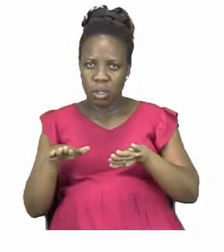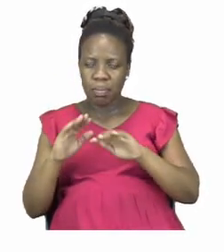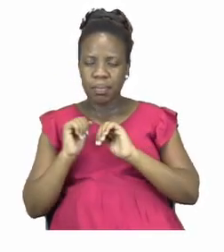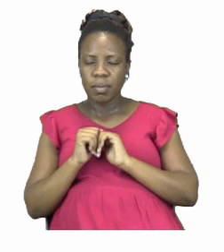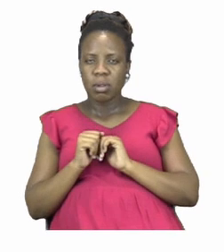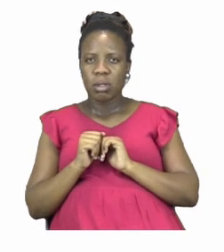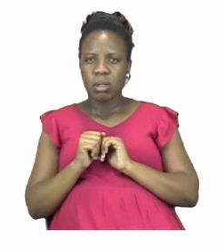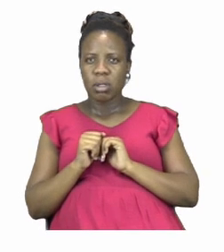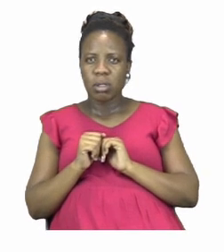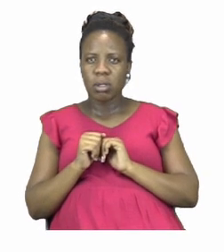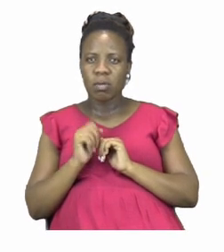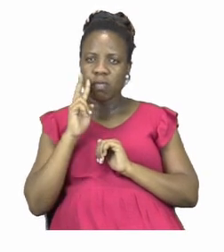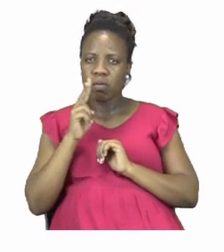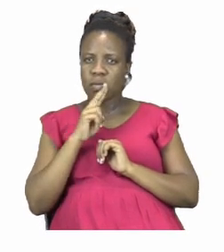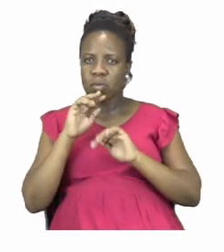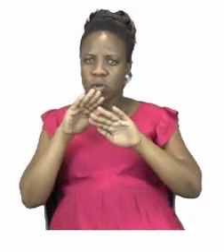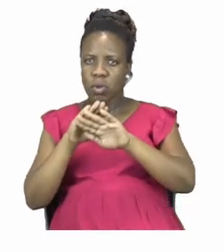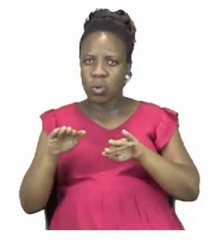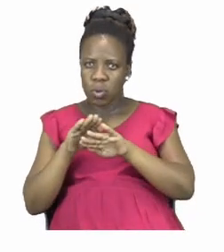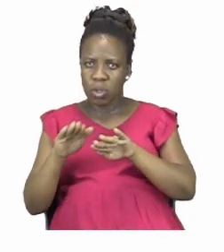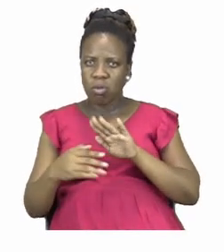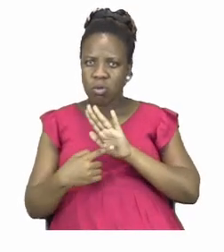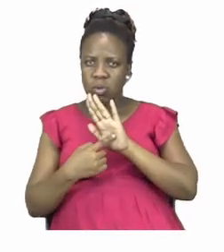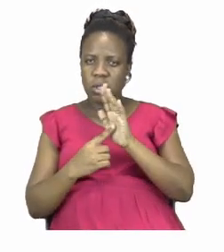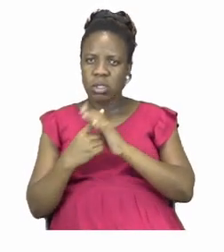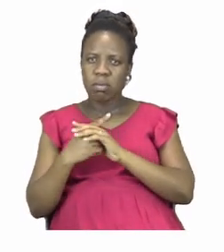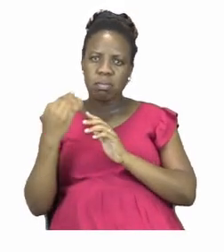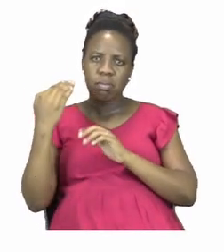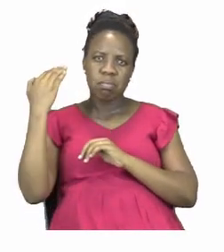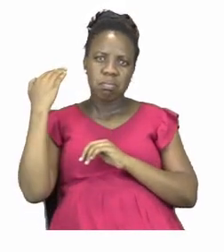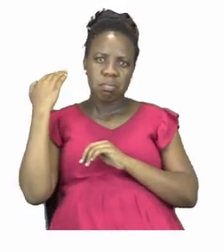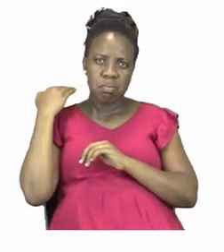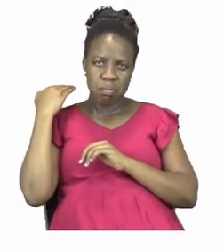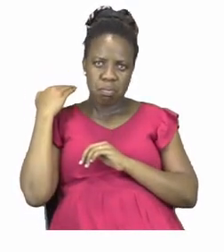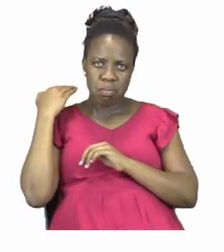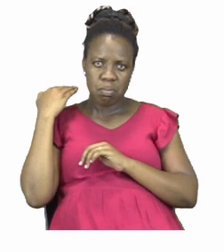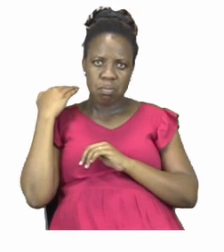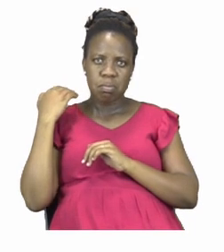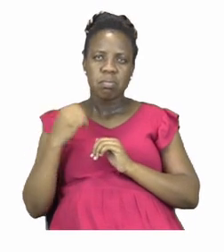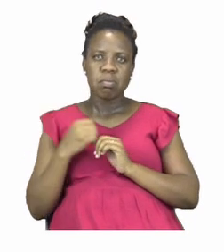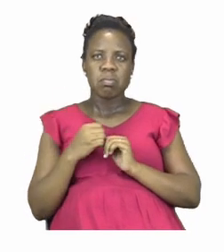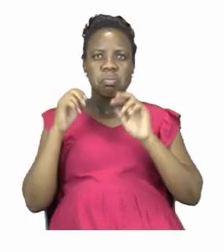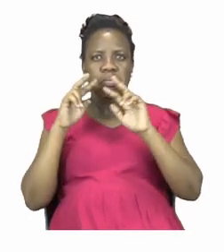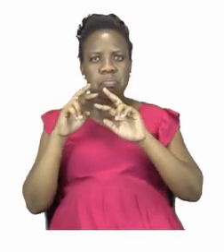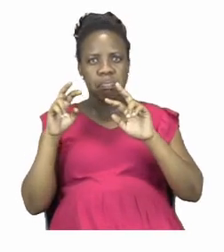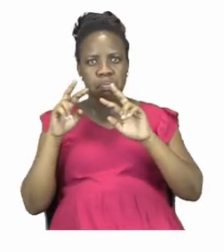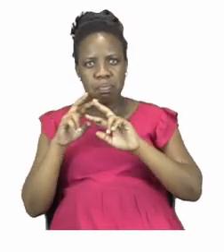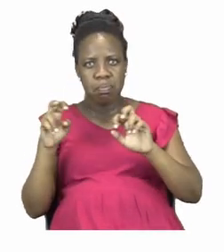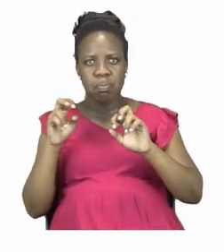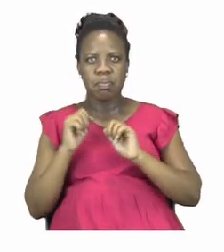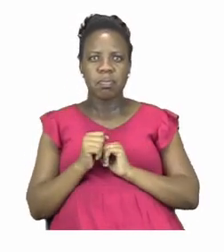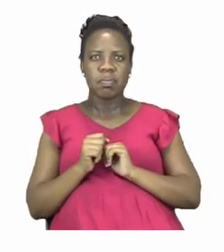swim will be swam. And that is the word that we have to find in